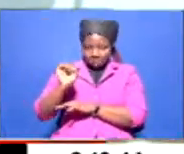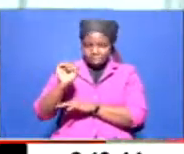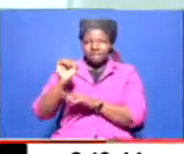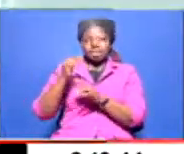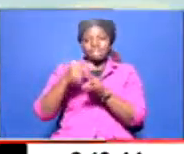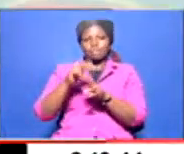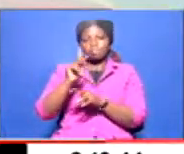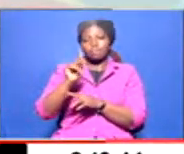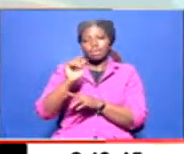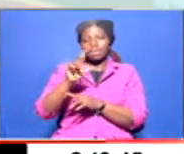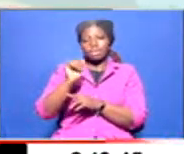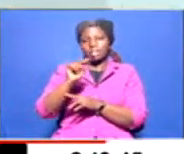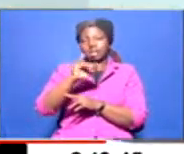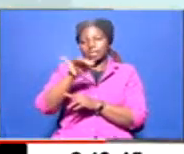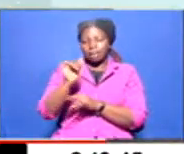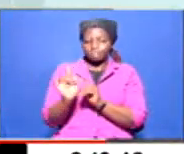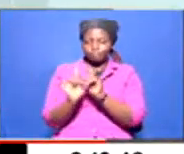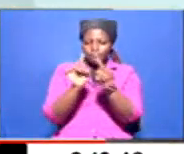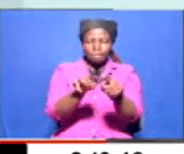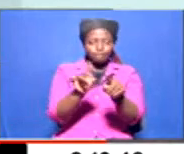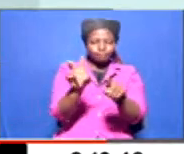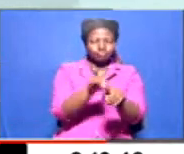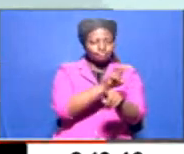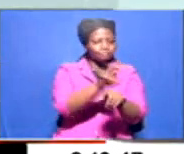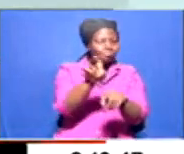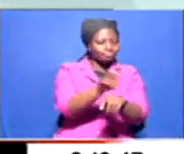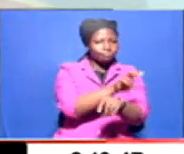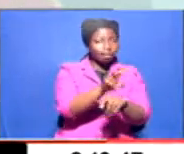an inspection tour of the venue.